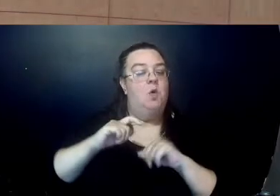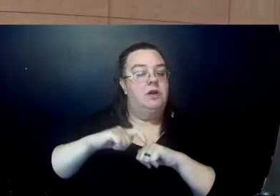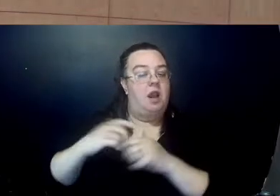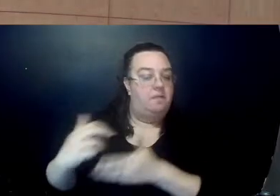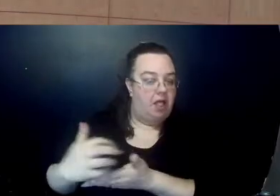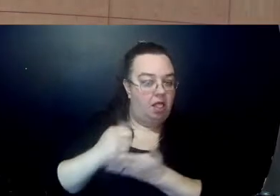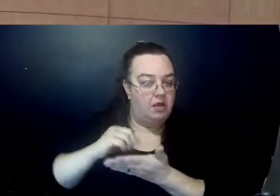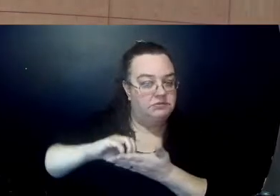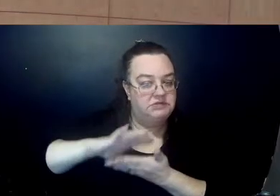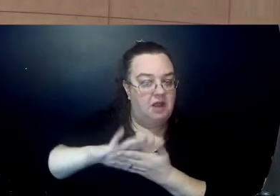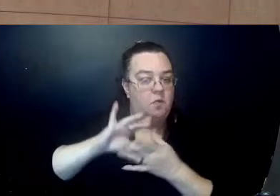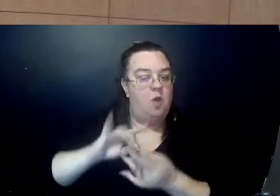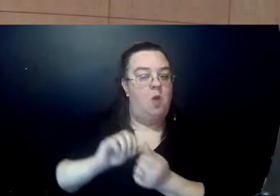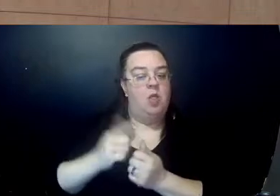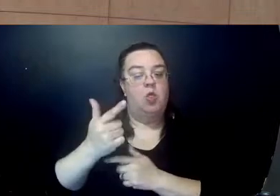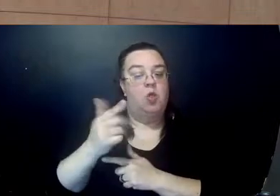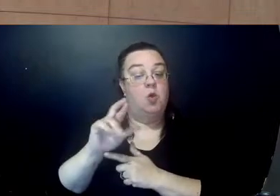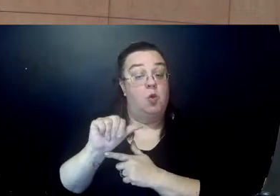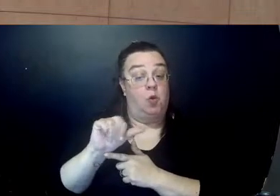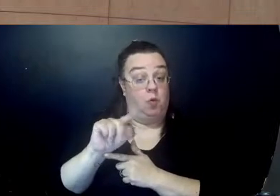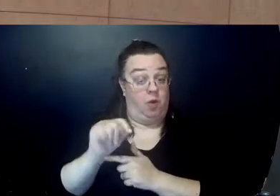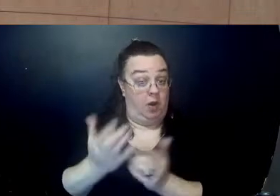documents regarding the grant request.